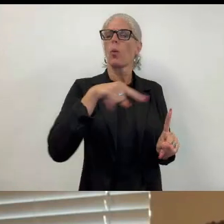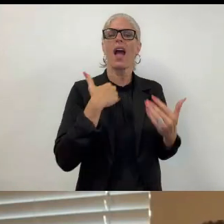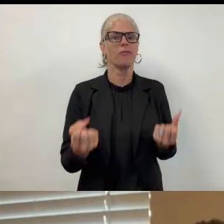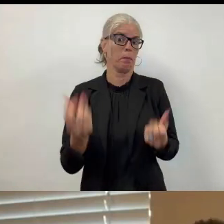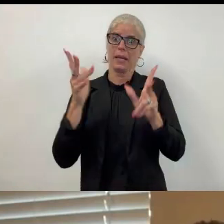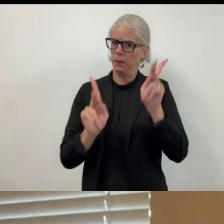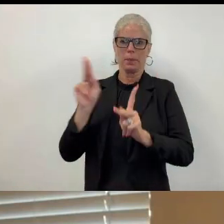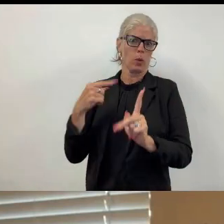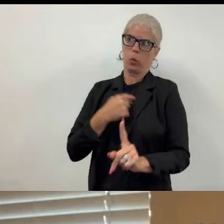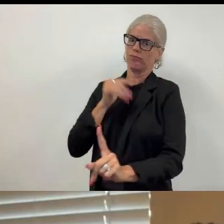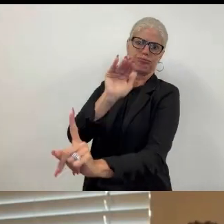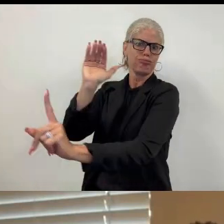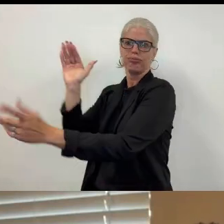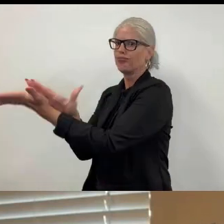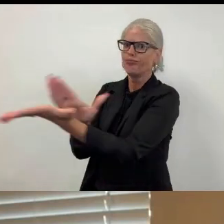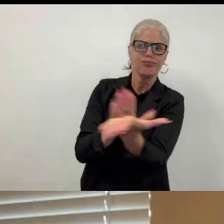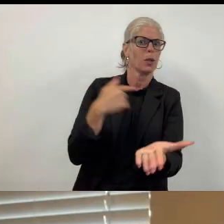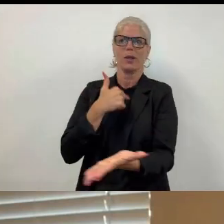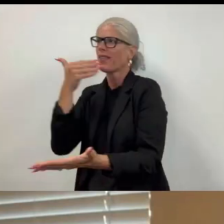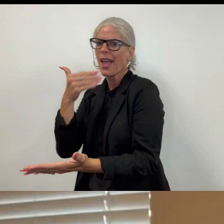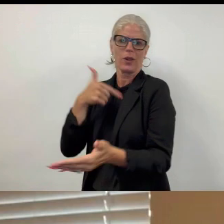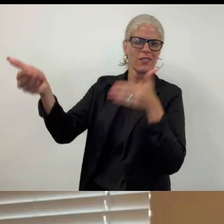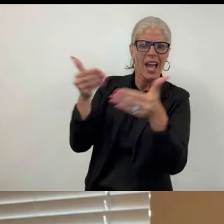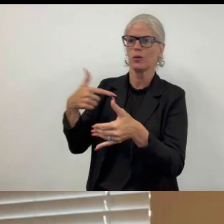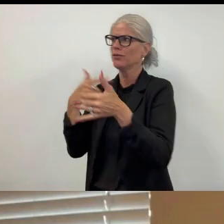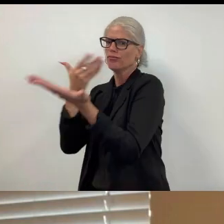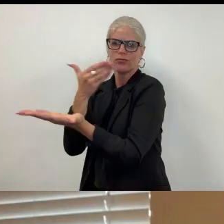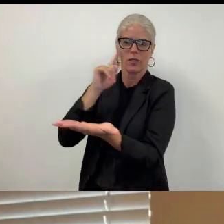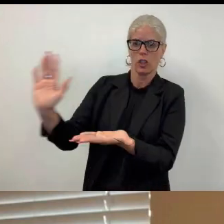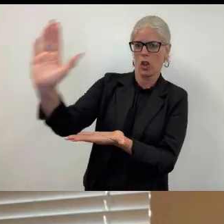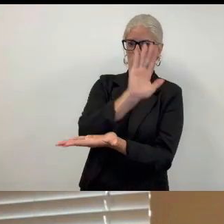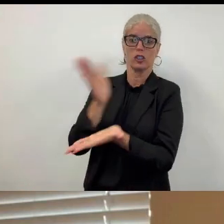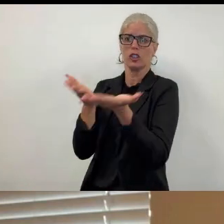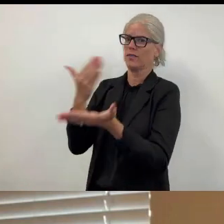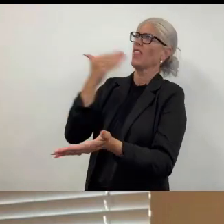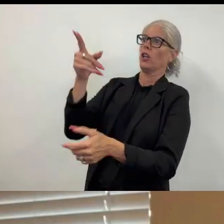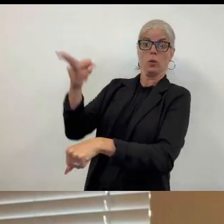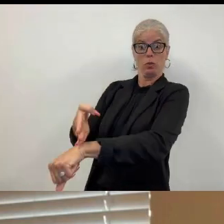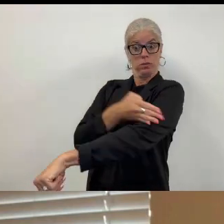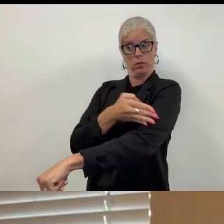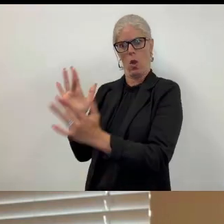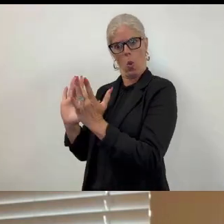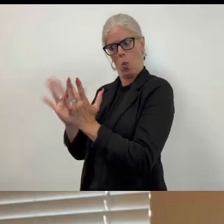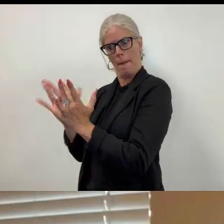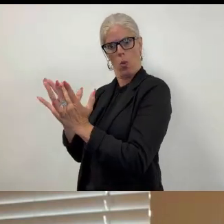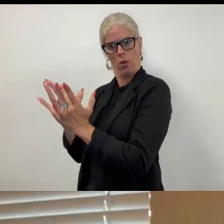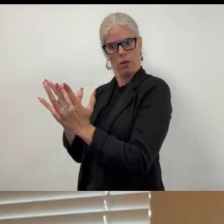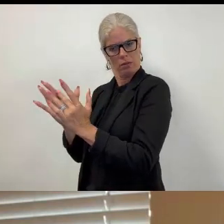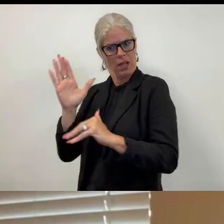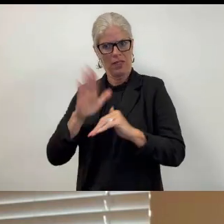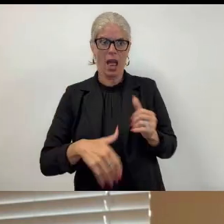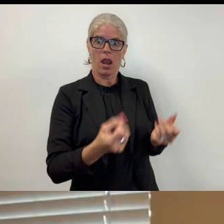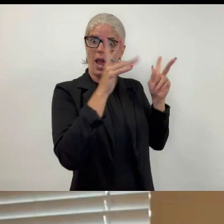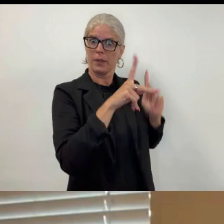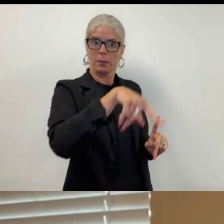Homeland Security, we've received a lot of kudos for how we've been able to not only continue to perform, but perform even better in a remote